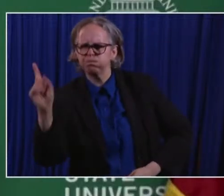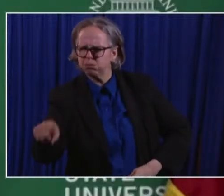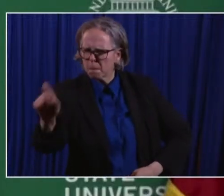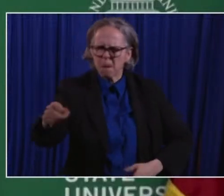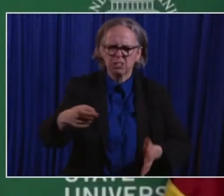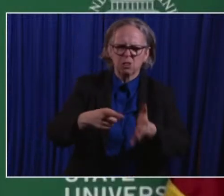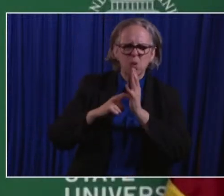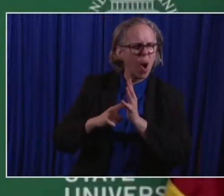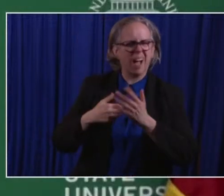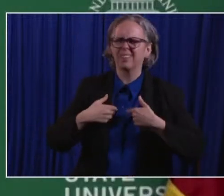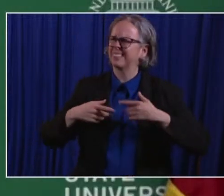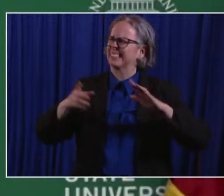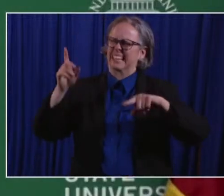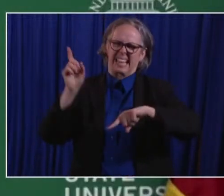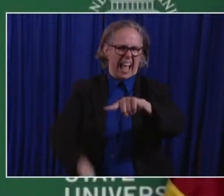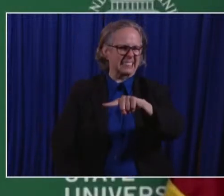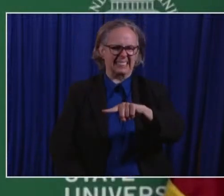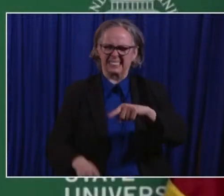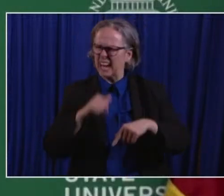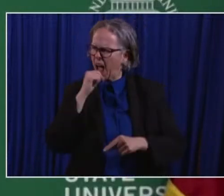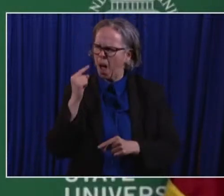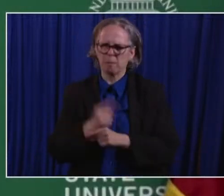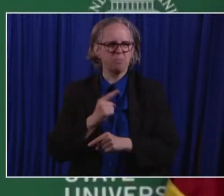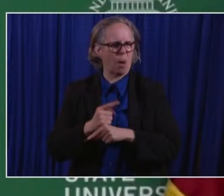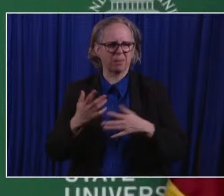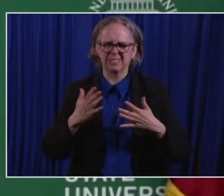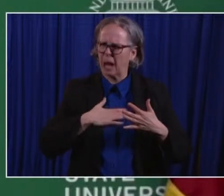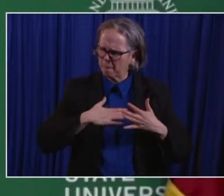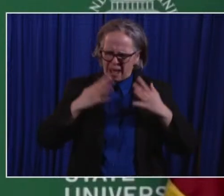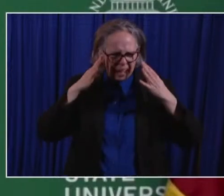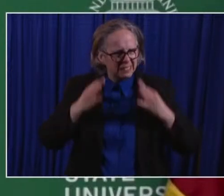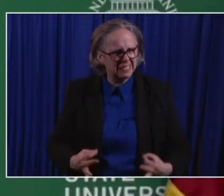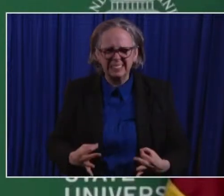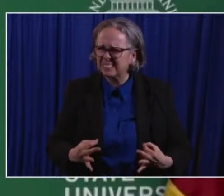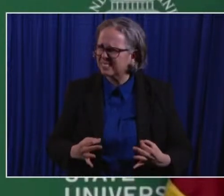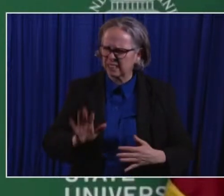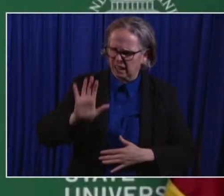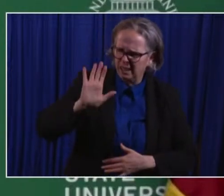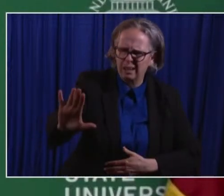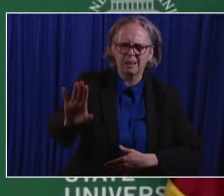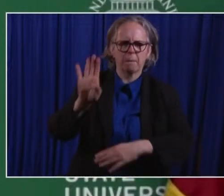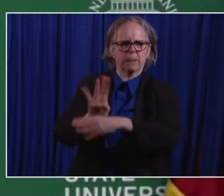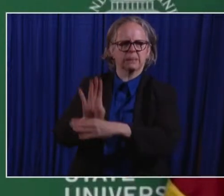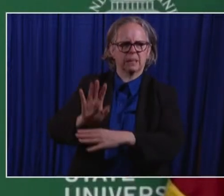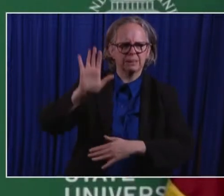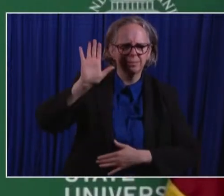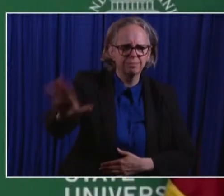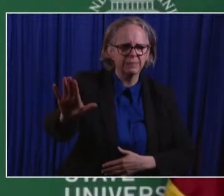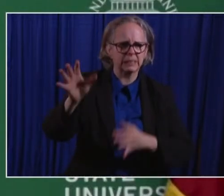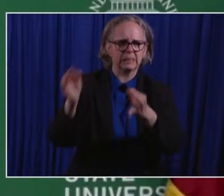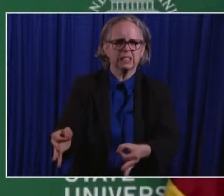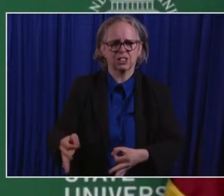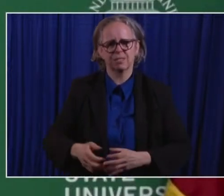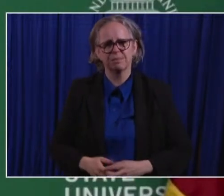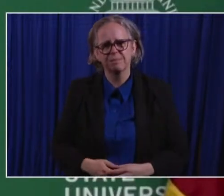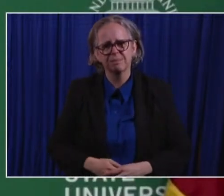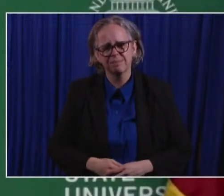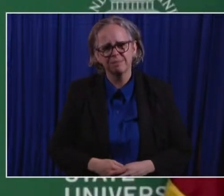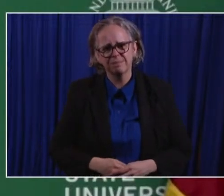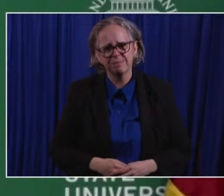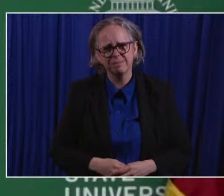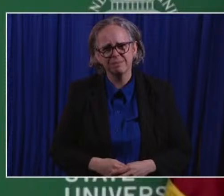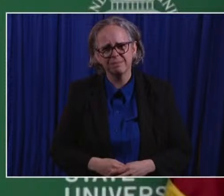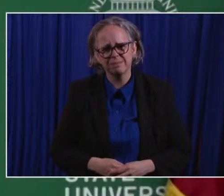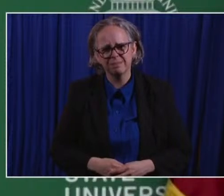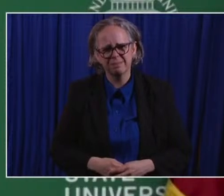require you to be vaccinated to come. And that's not my decision to make. I think that's not what we